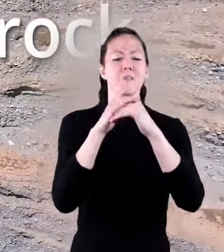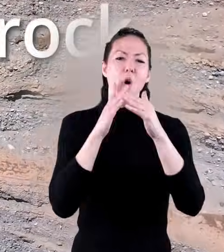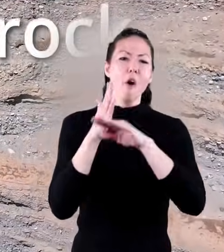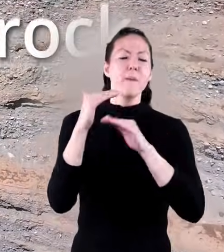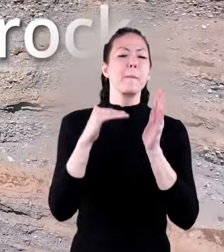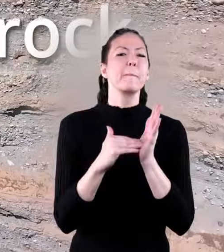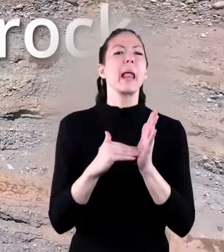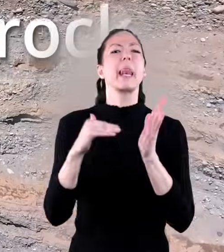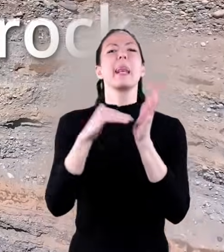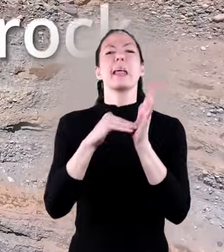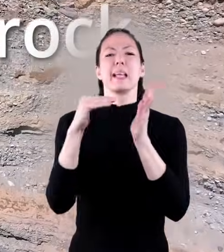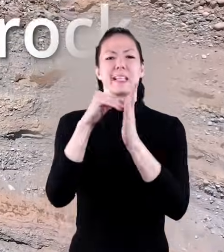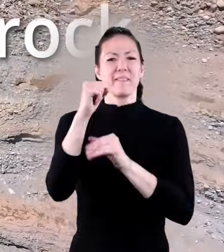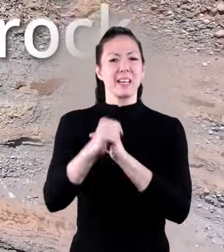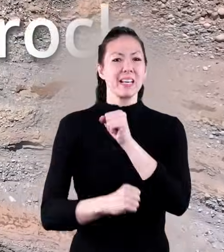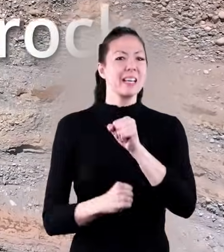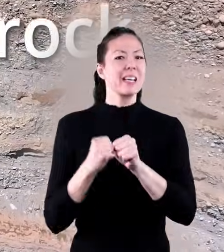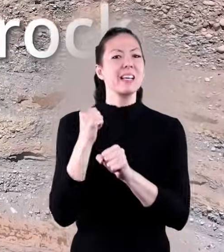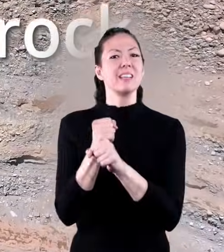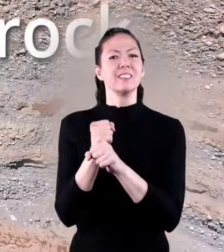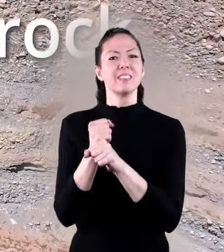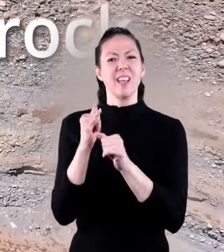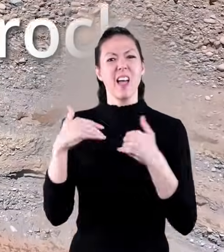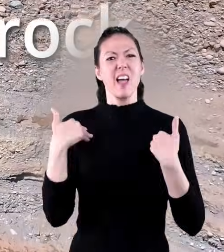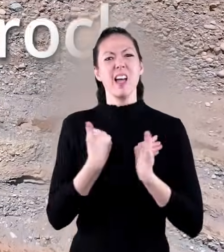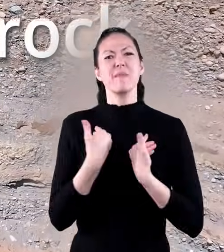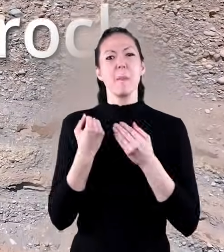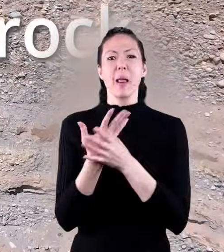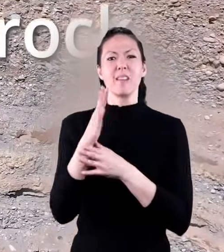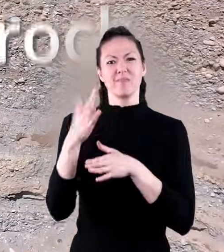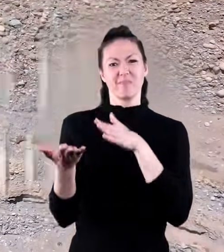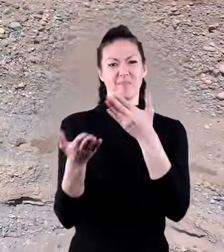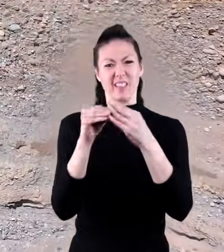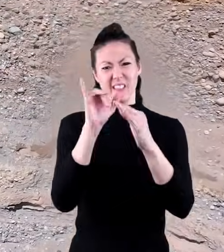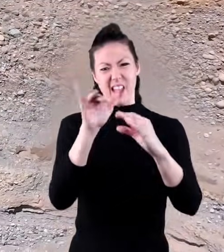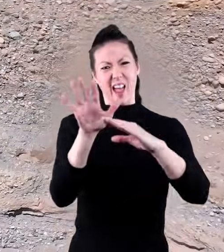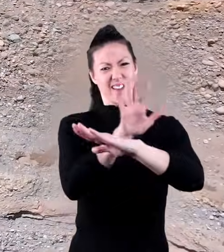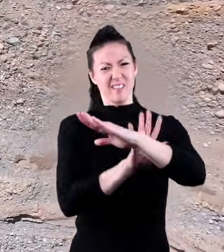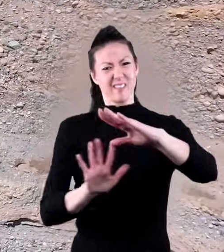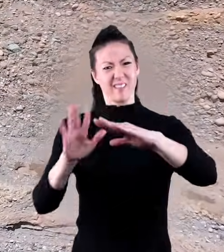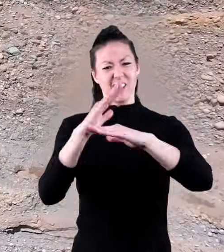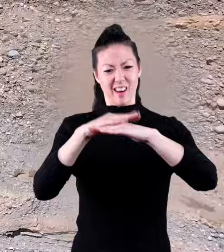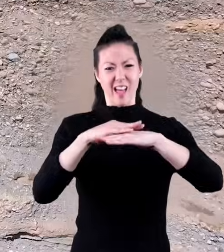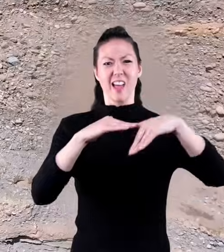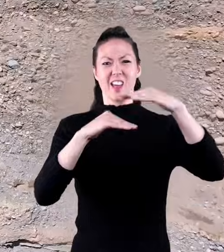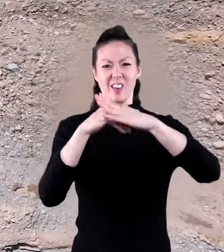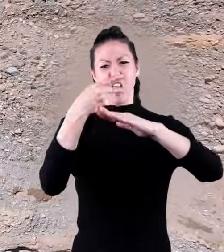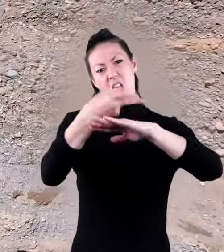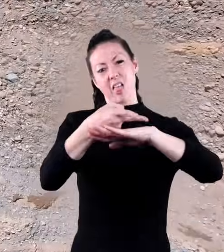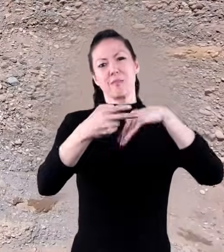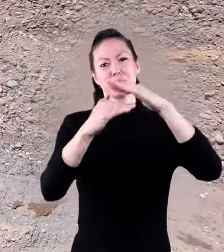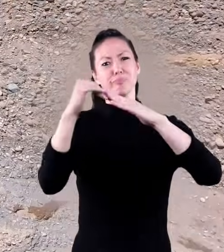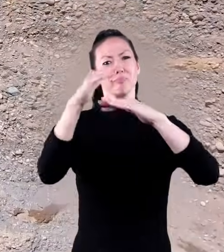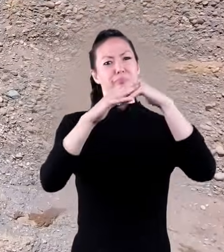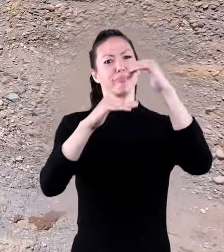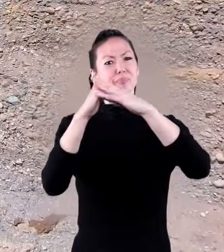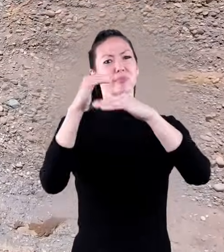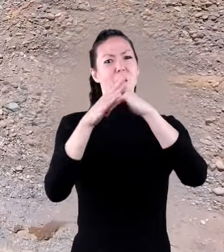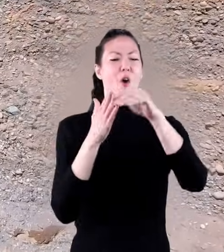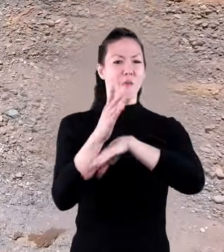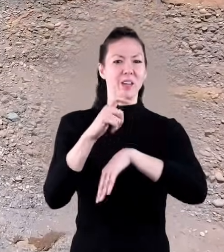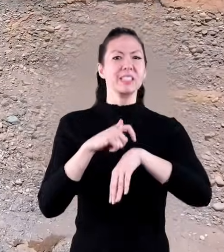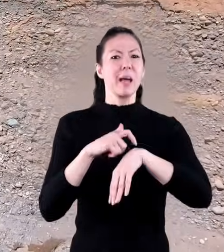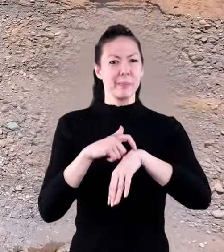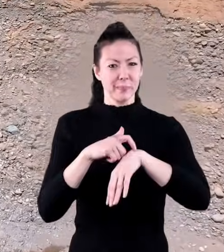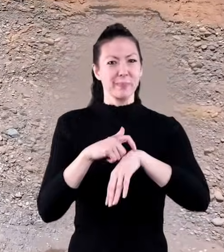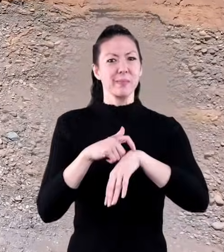millions of years, remains of animals can get trapped in these layers of rock. Over time, more and more layers pile on